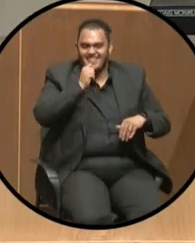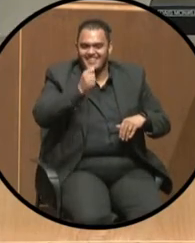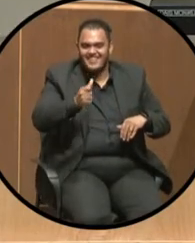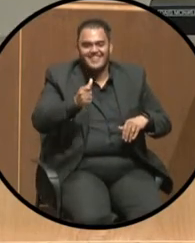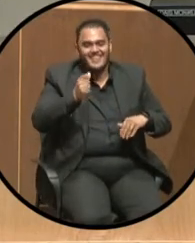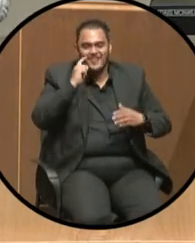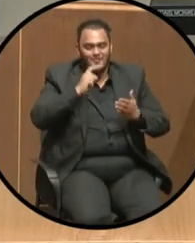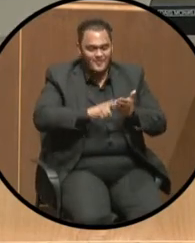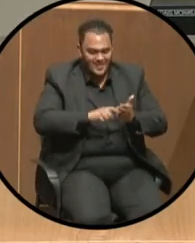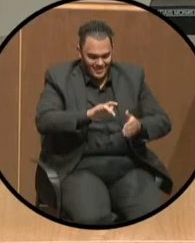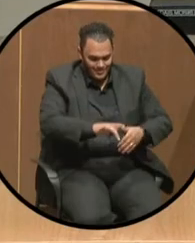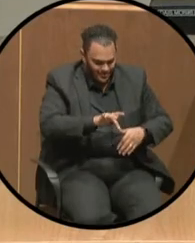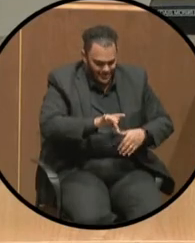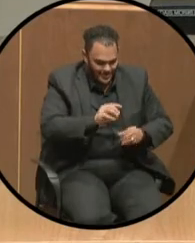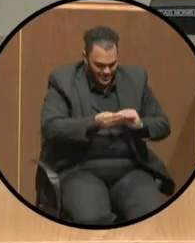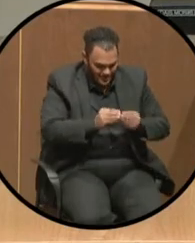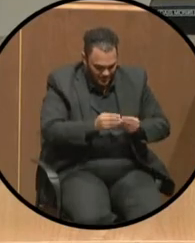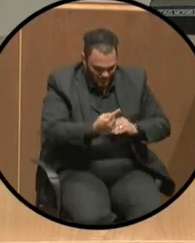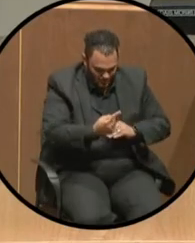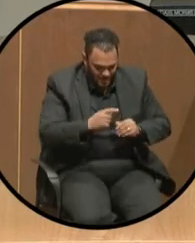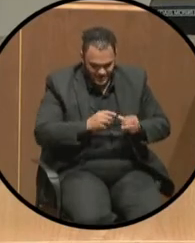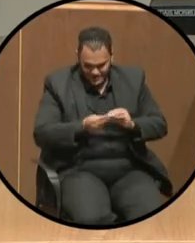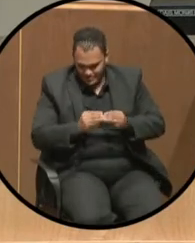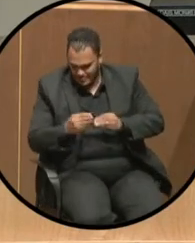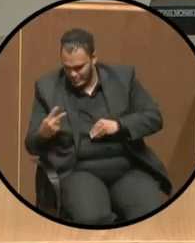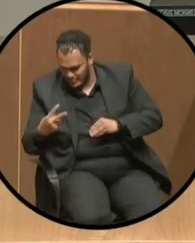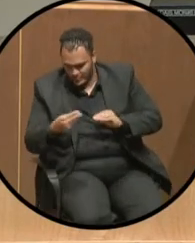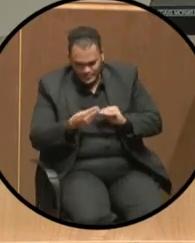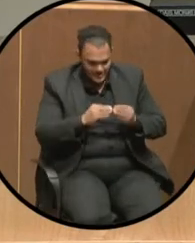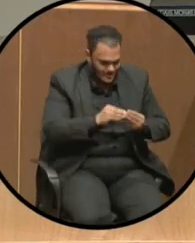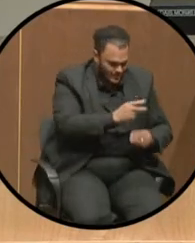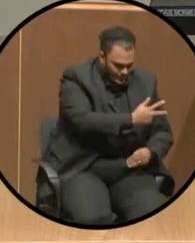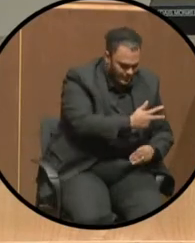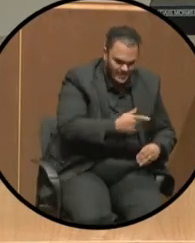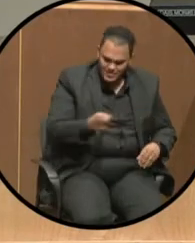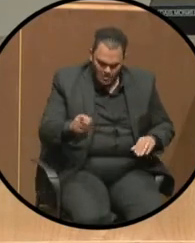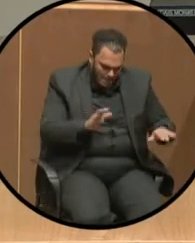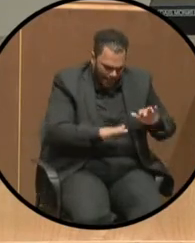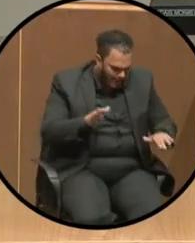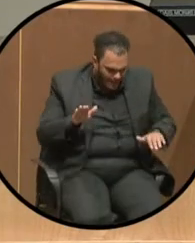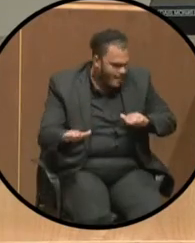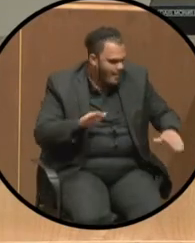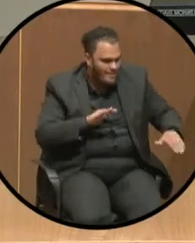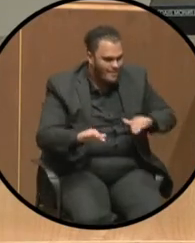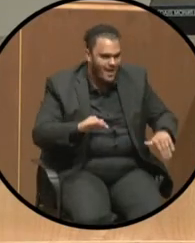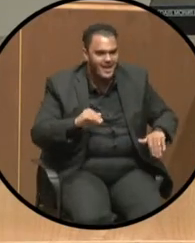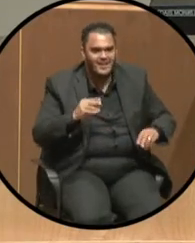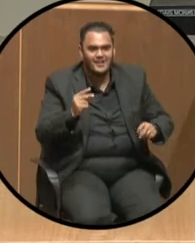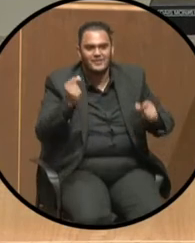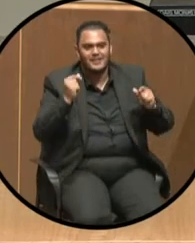2. Okay. Bird is number 3. Member Castor-Dental, you couldn't have pushed that button just a little quicker.